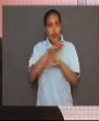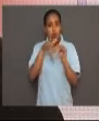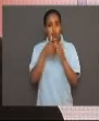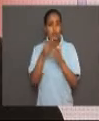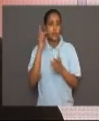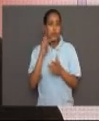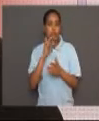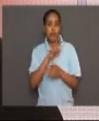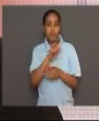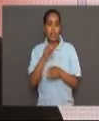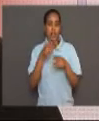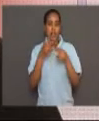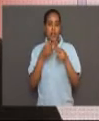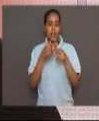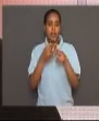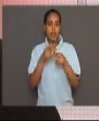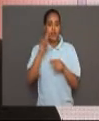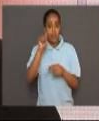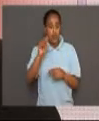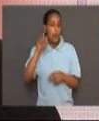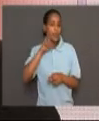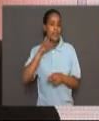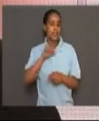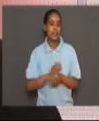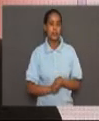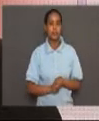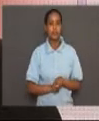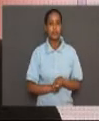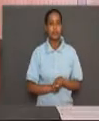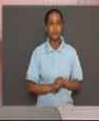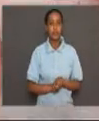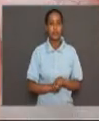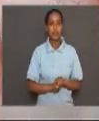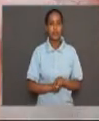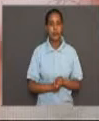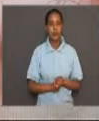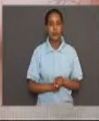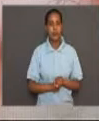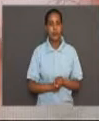of the polymers they named were thermoplastics.